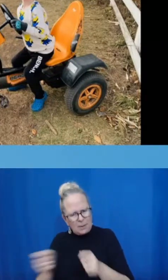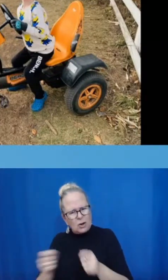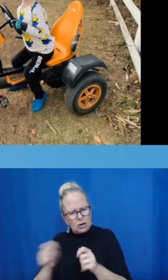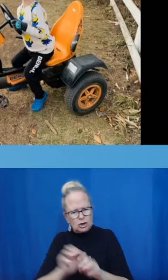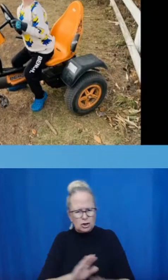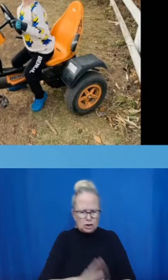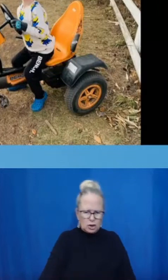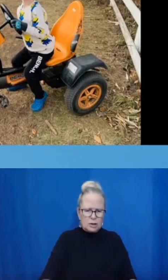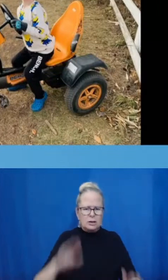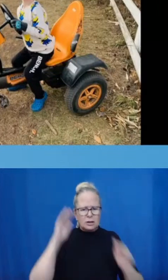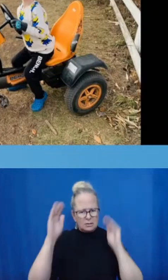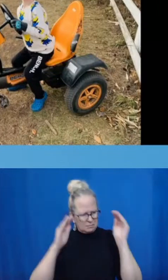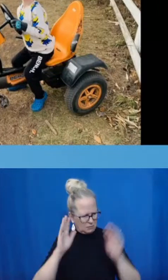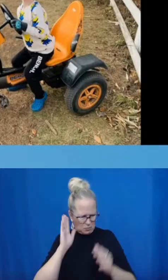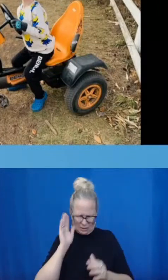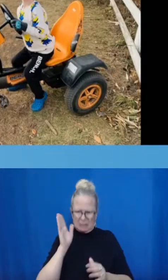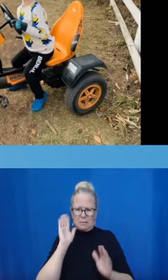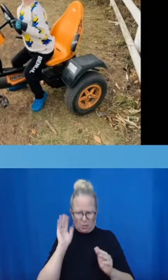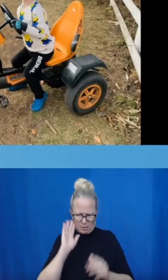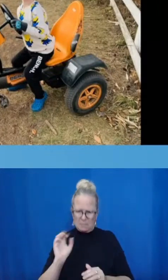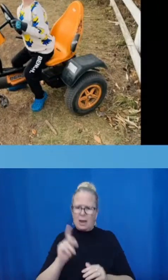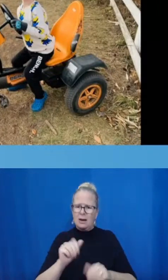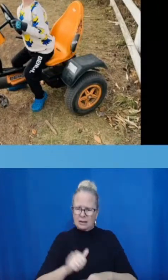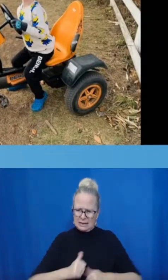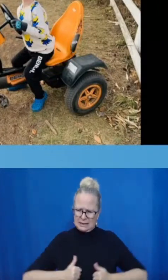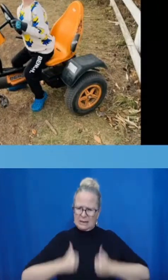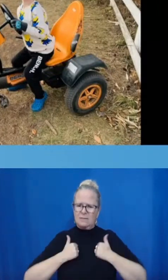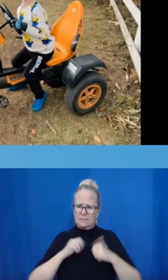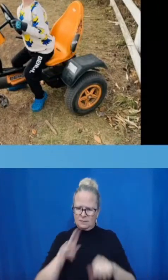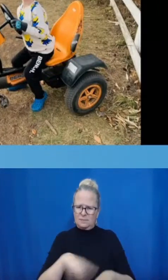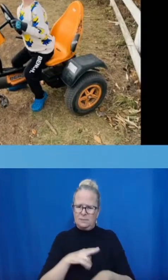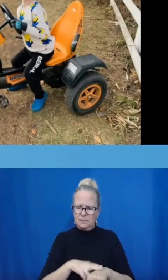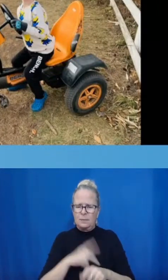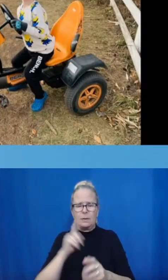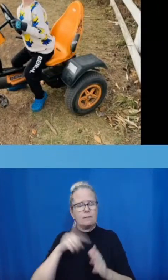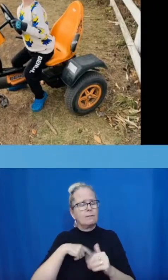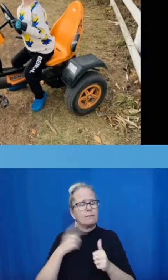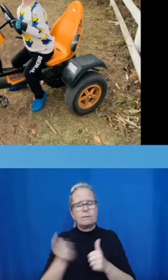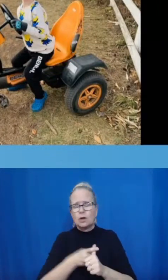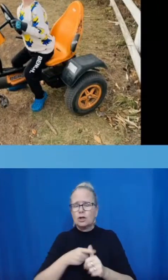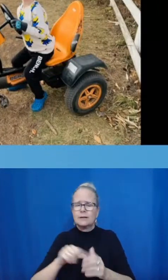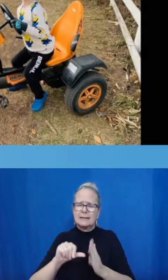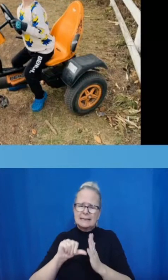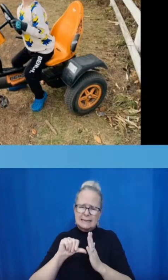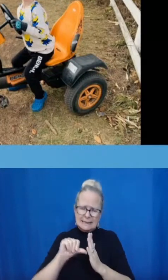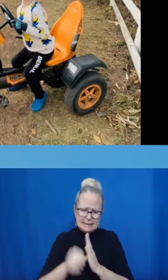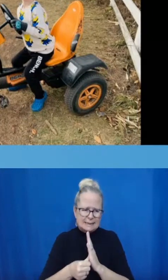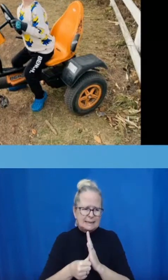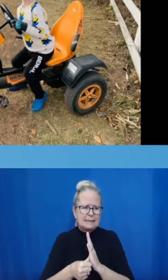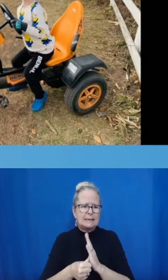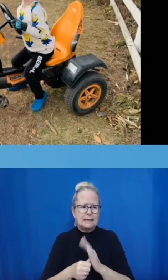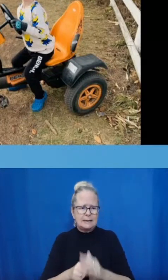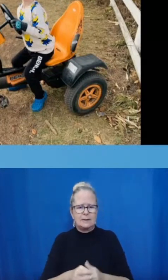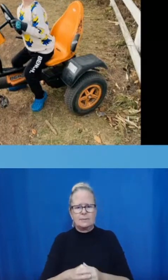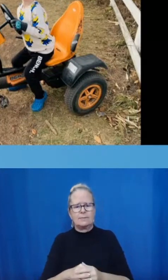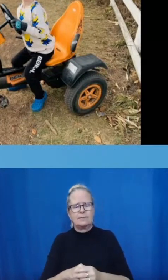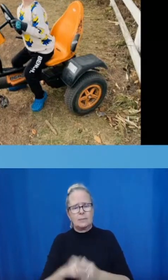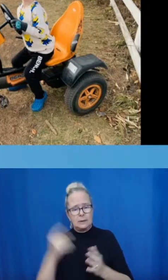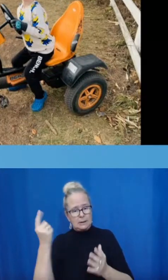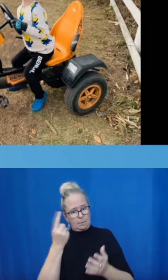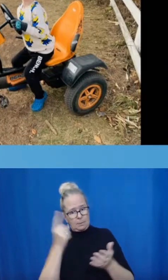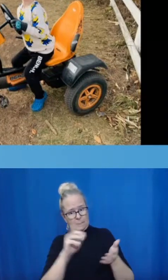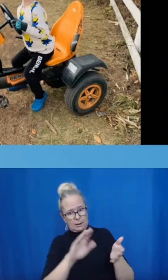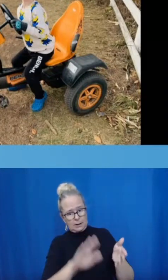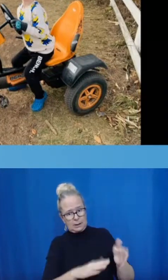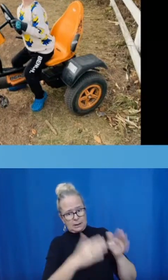live relatively normal lives. So the first point I really want to say is we have to stop diminishing the life of someone who passes